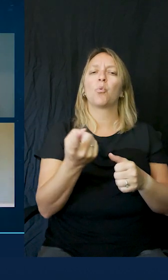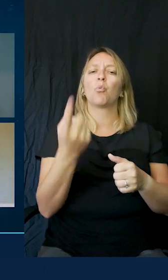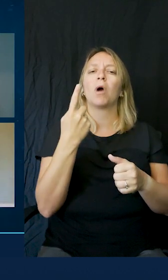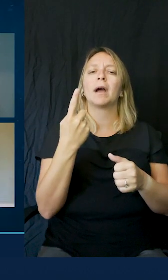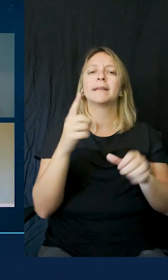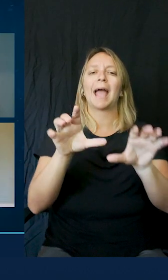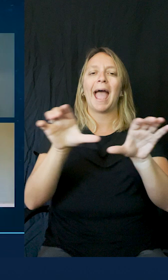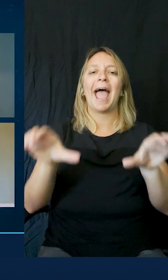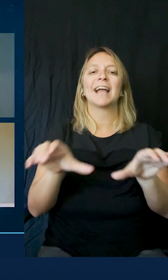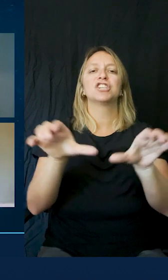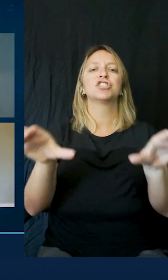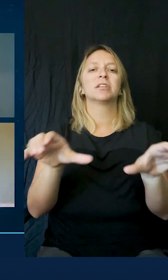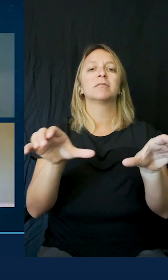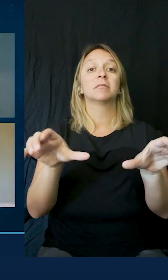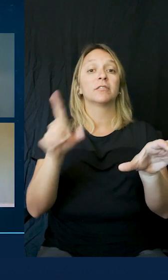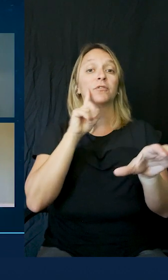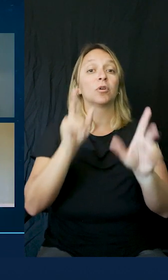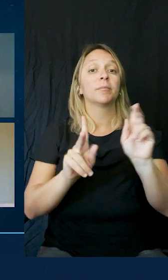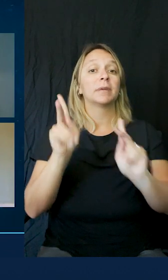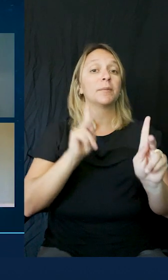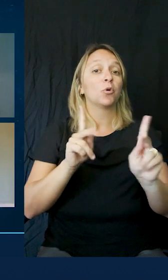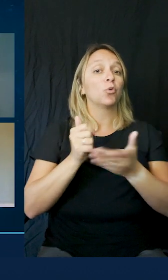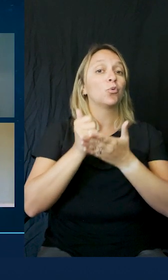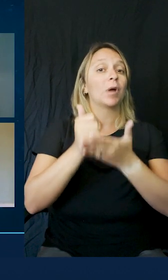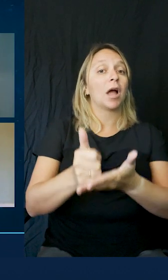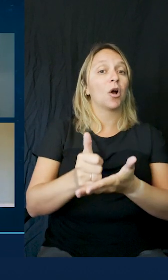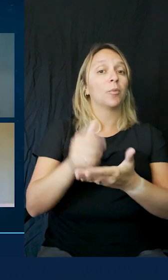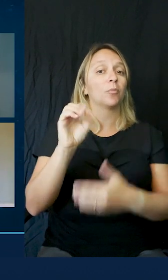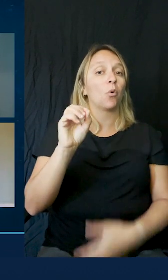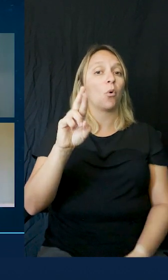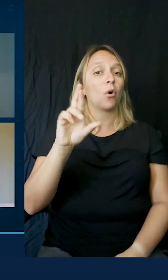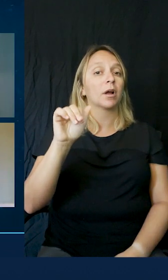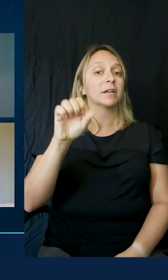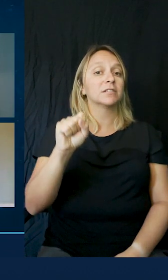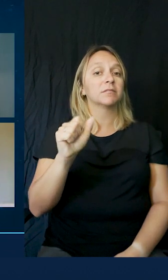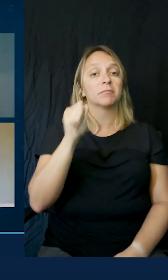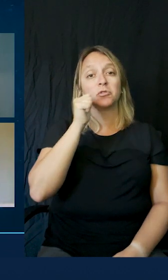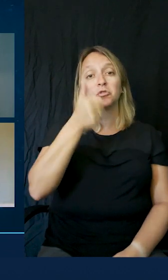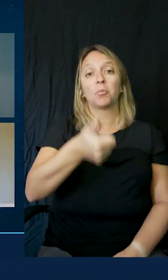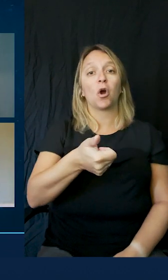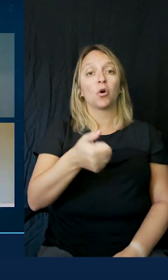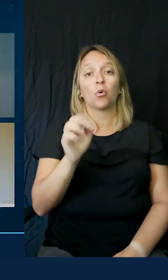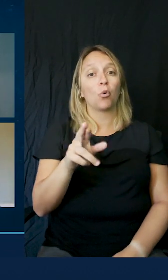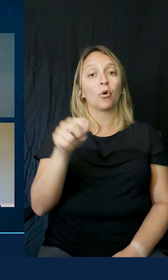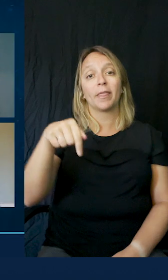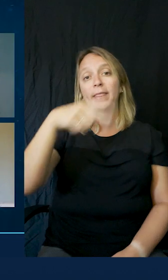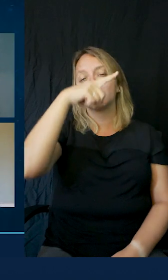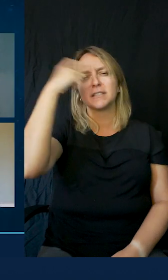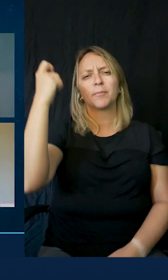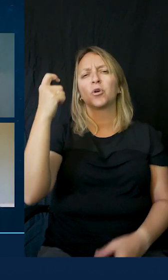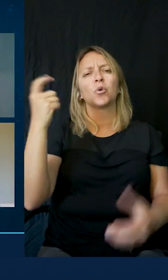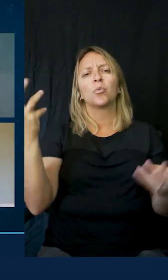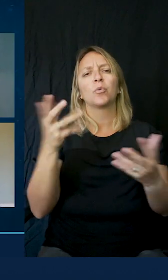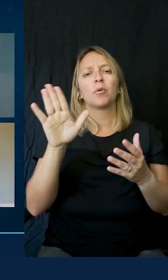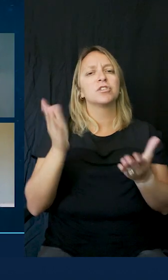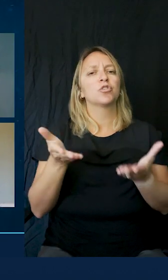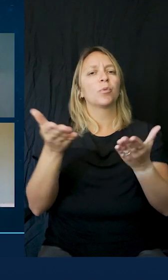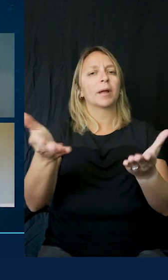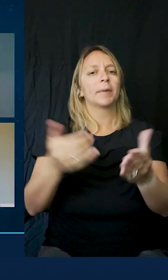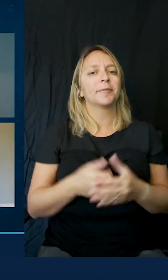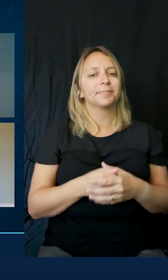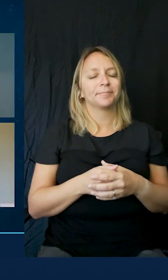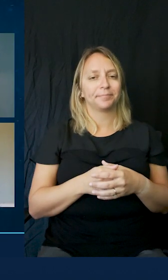action for people to go to help orcas tomorrow or this summer, what would you recommend?